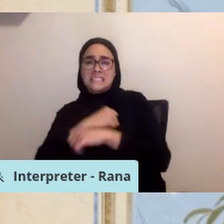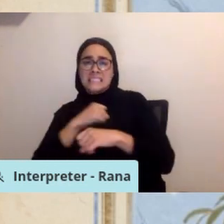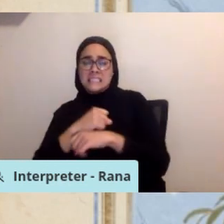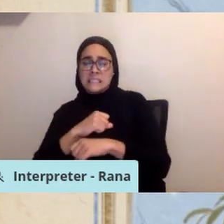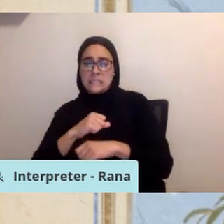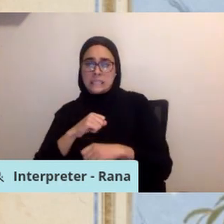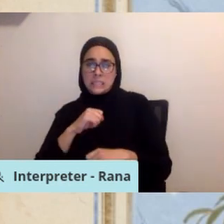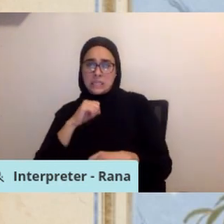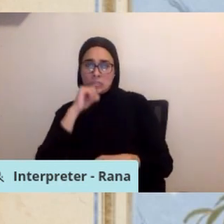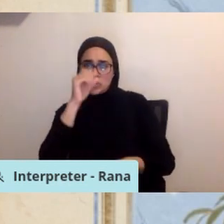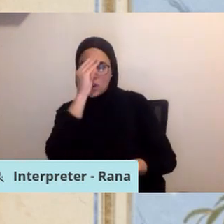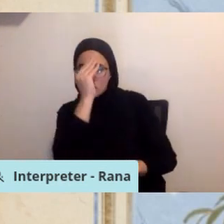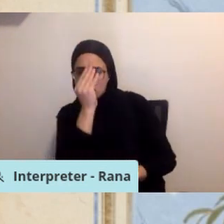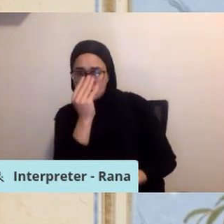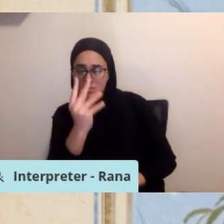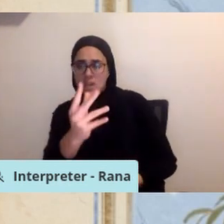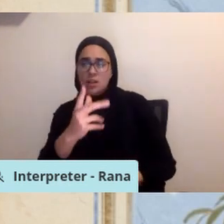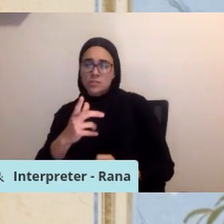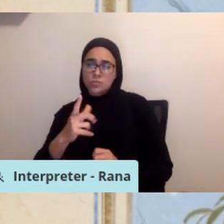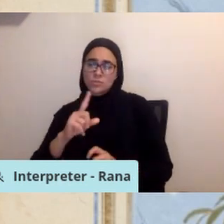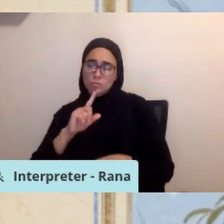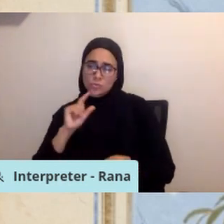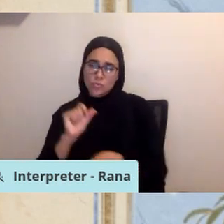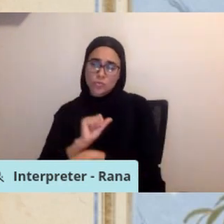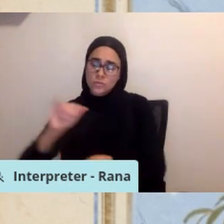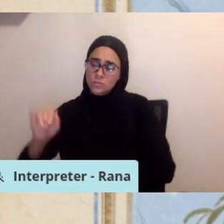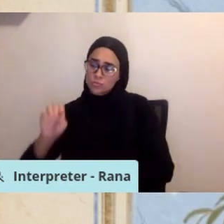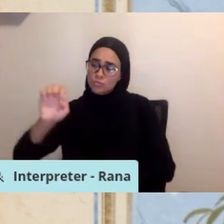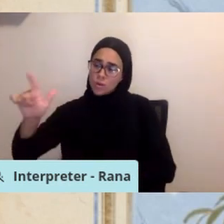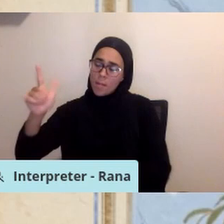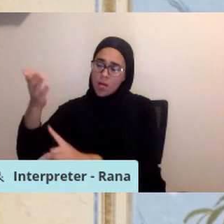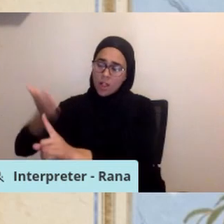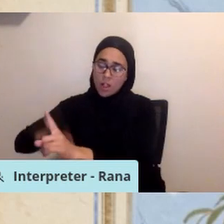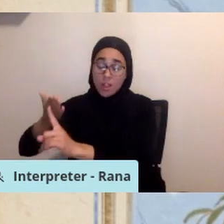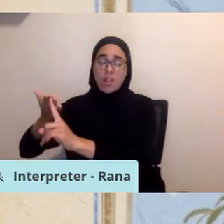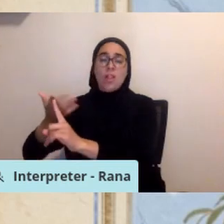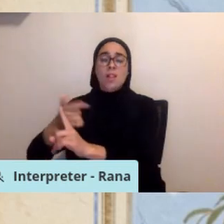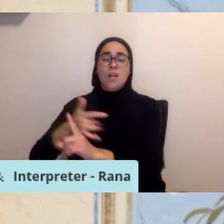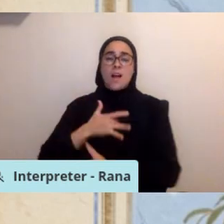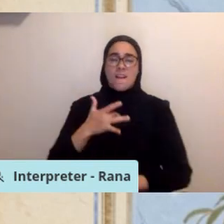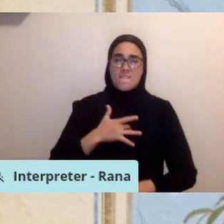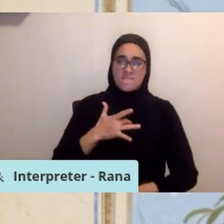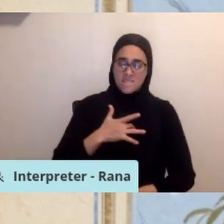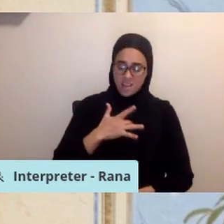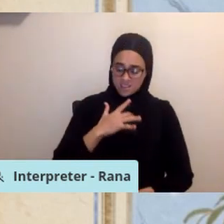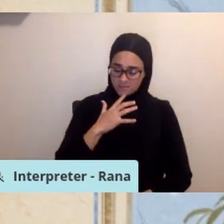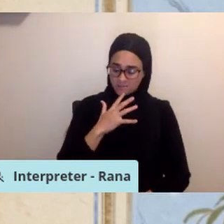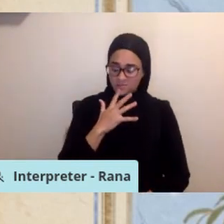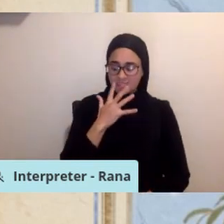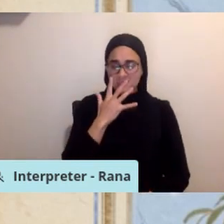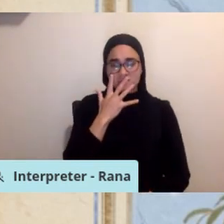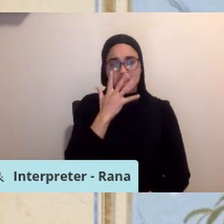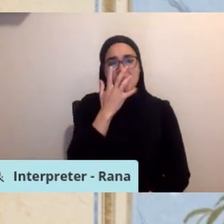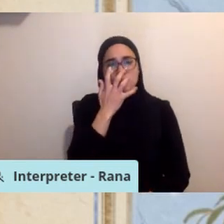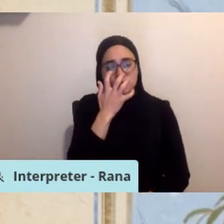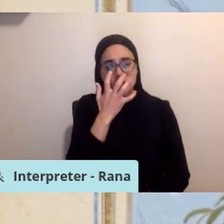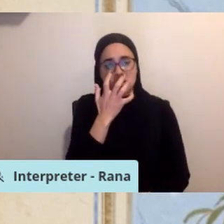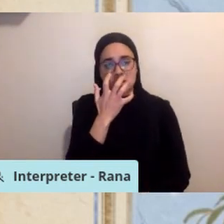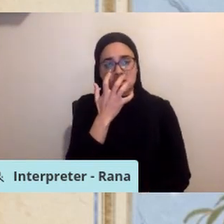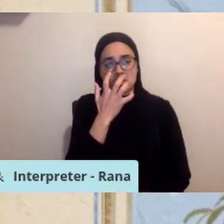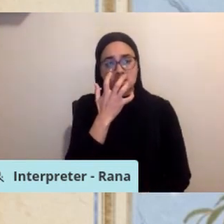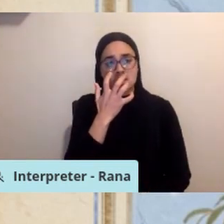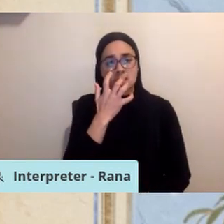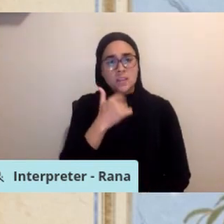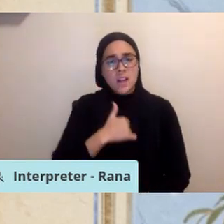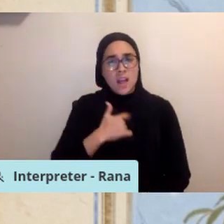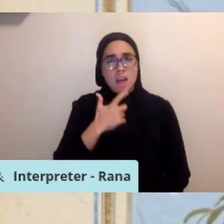the person of Jamal, I felt a lot of dismay. I felt angry. I